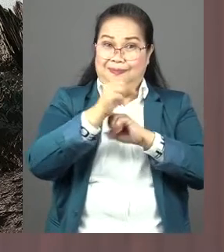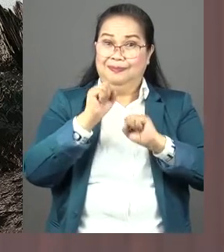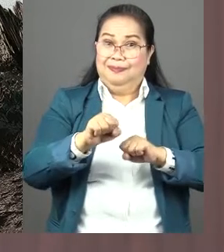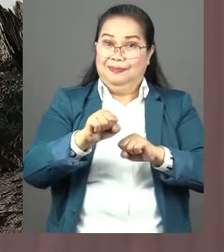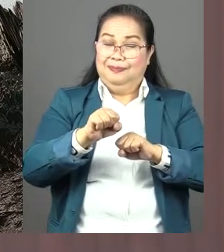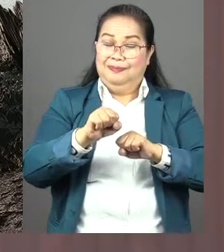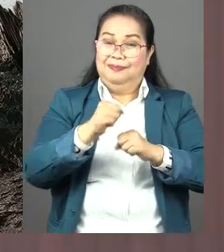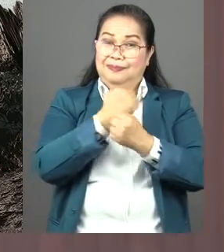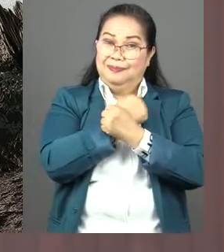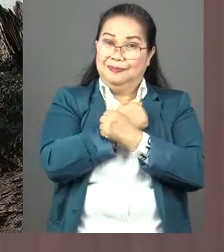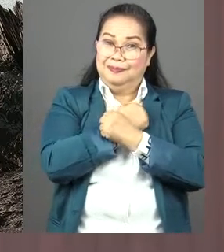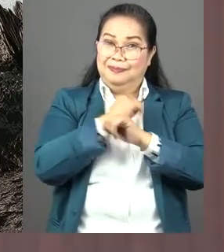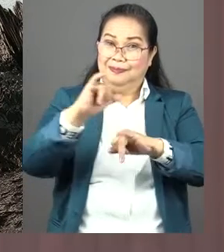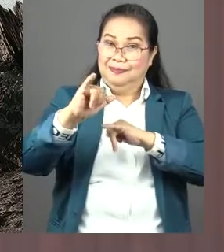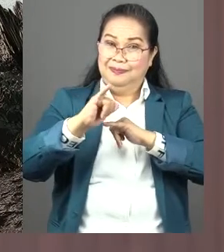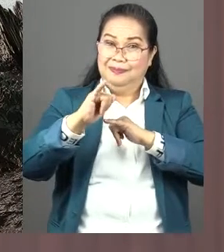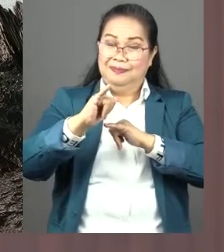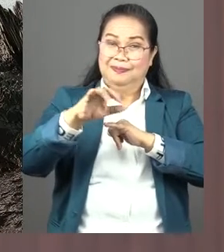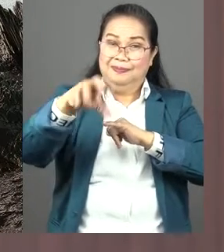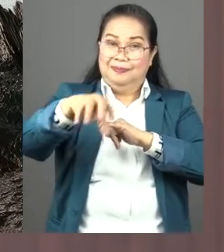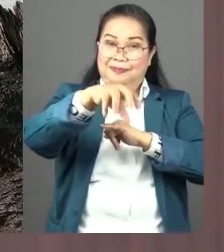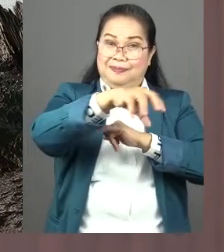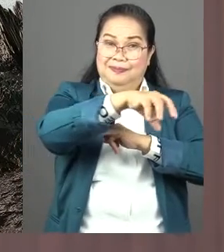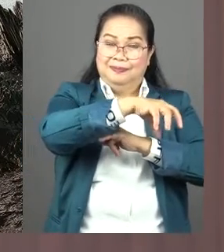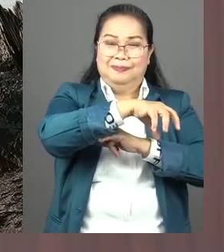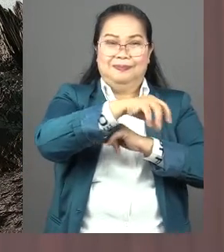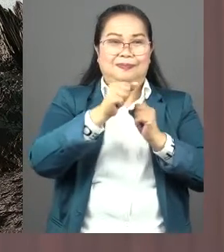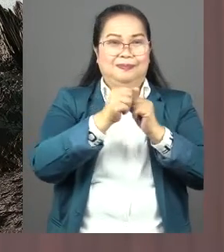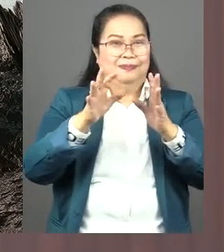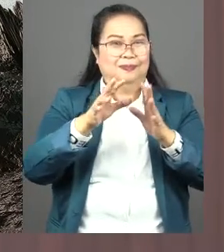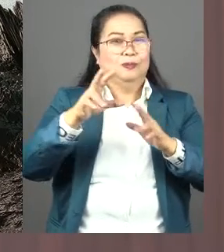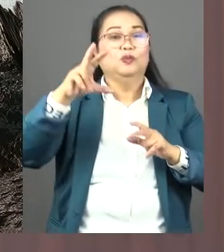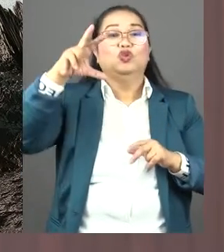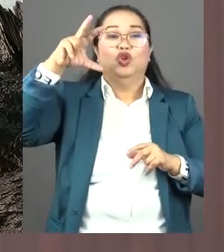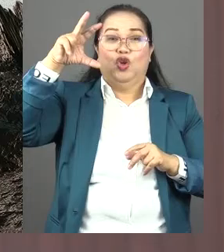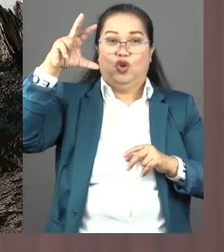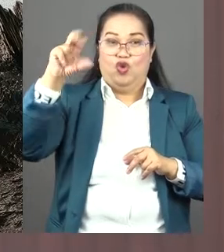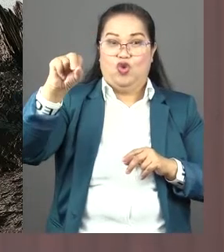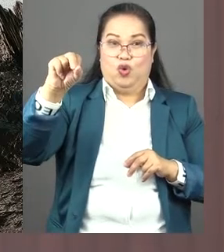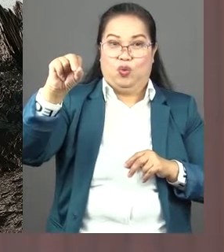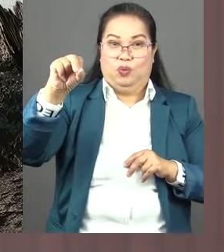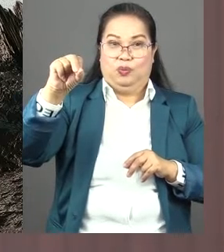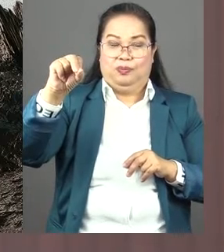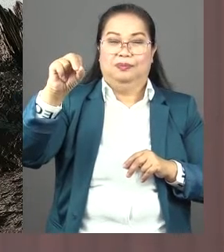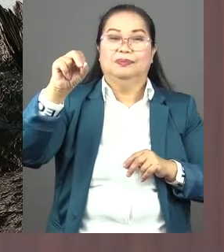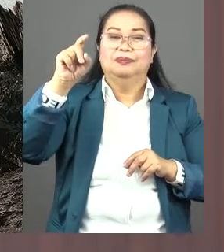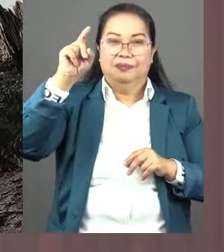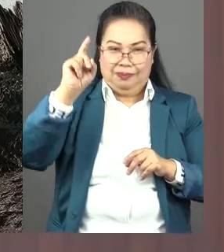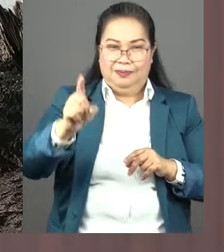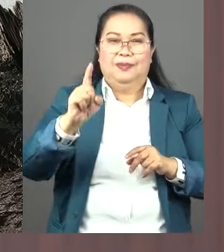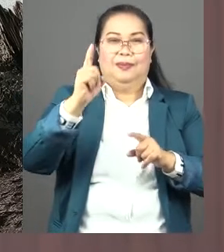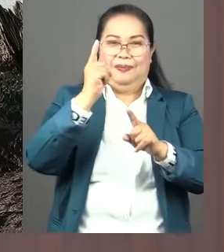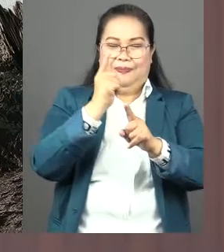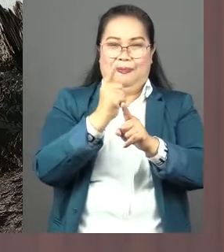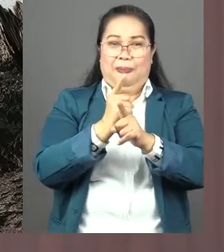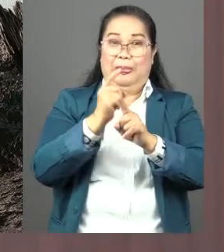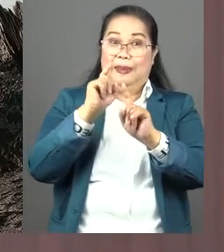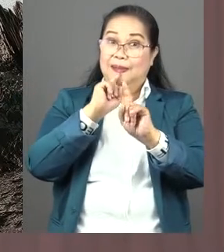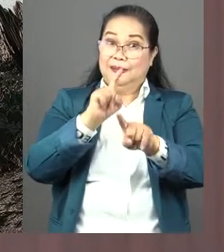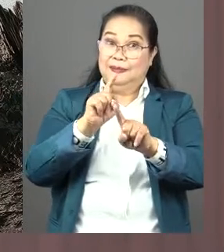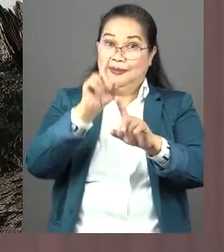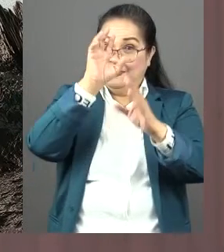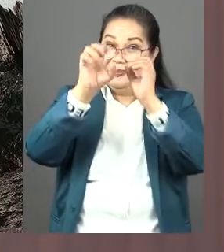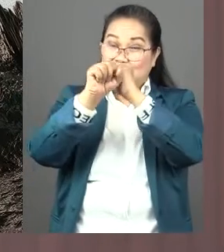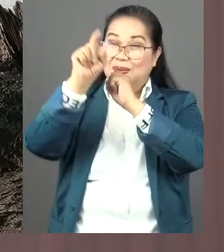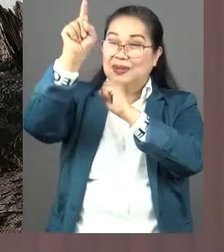as myself without God's Spirit? The answer is no. So he was right. After the command to trust